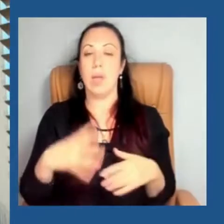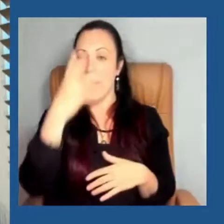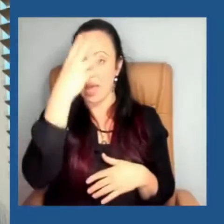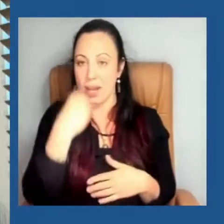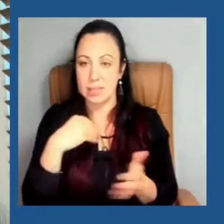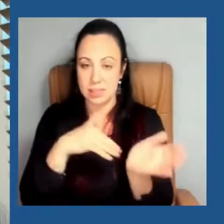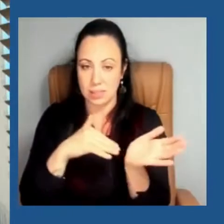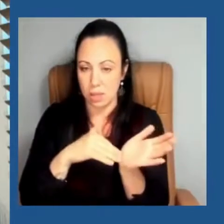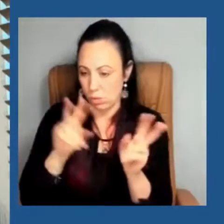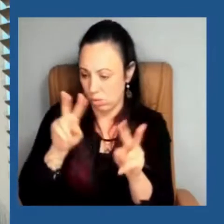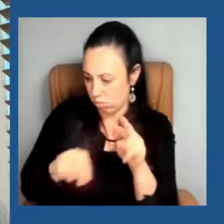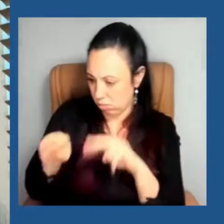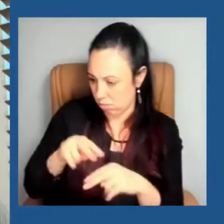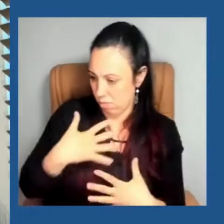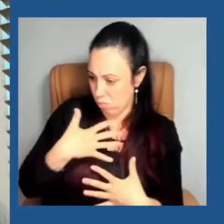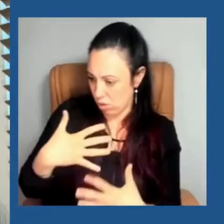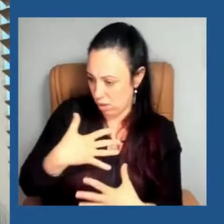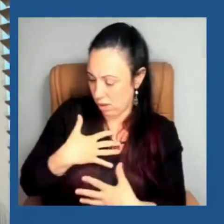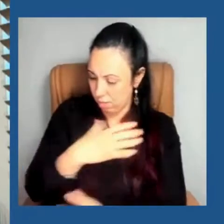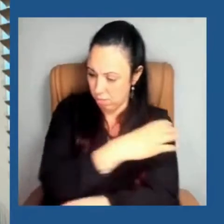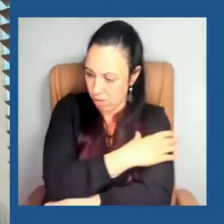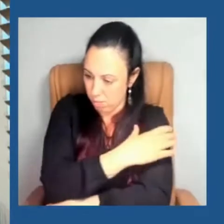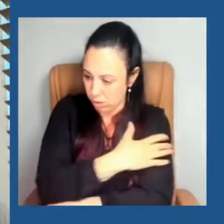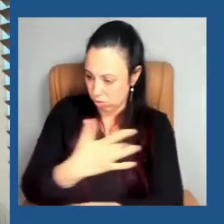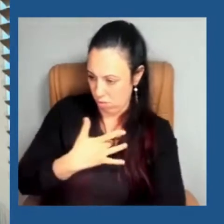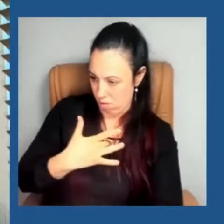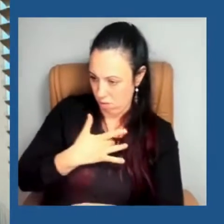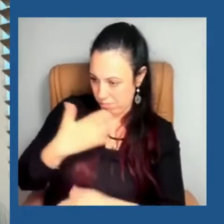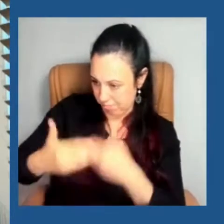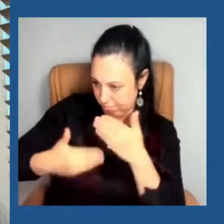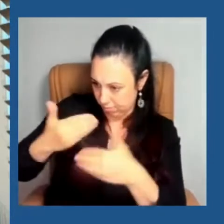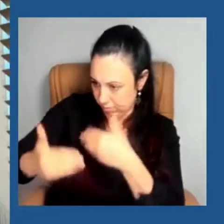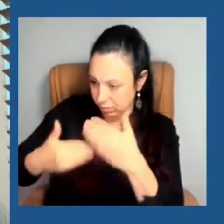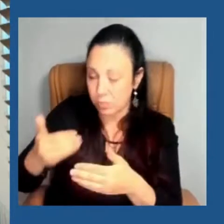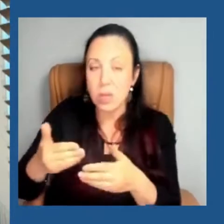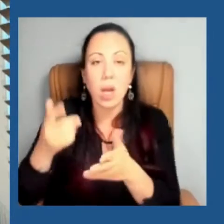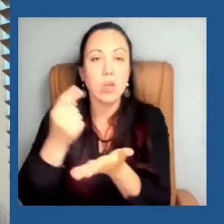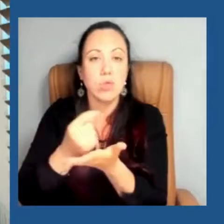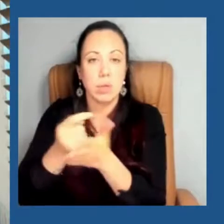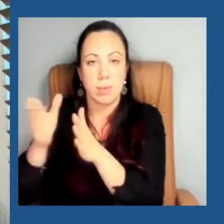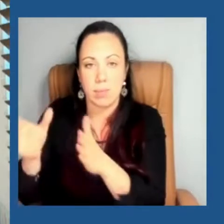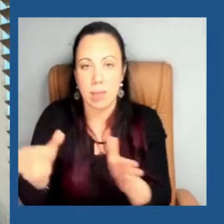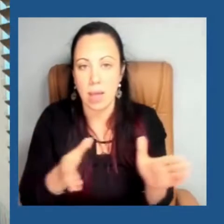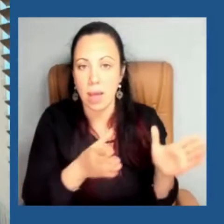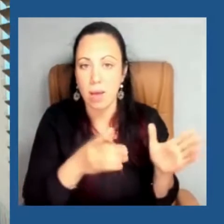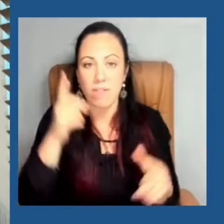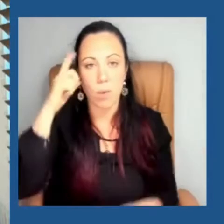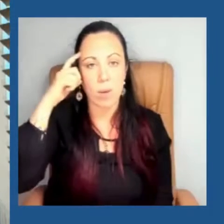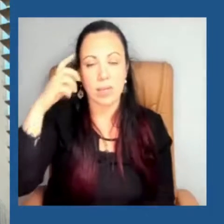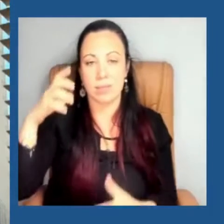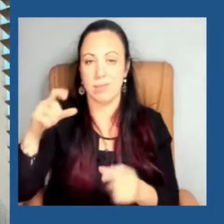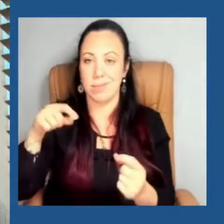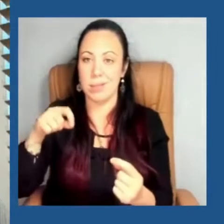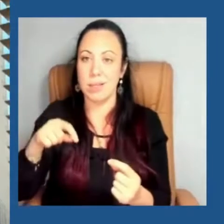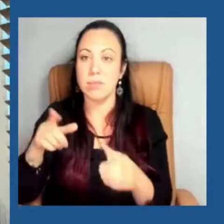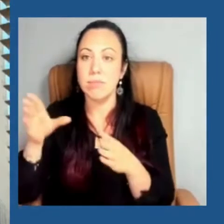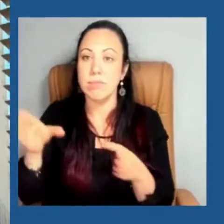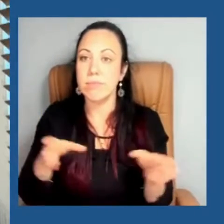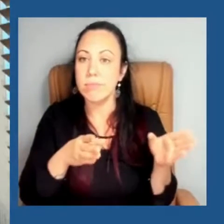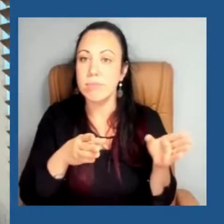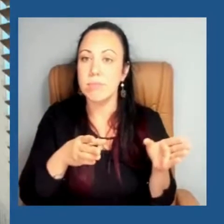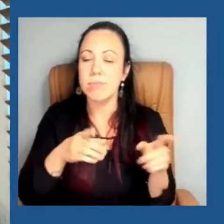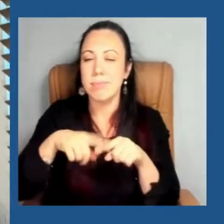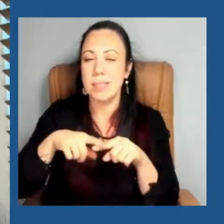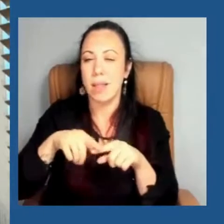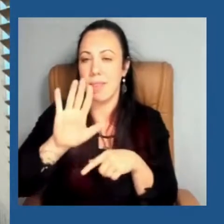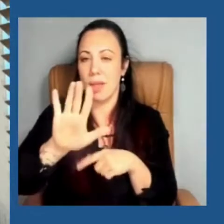blood pressure throughout the procedure. A treatment plan involving brain stimulation therapy is based on a person's individual needs